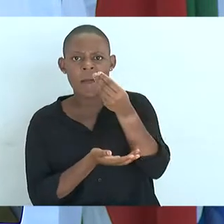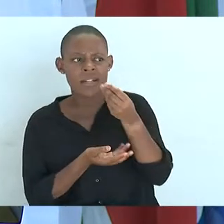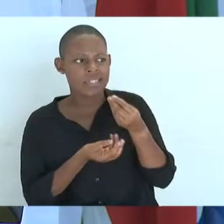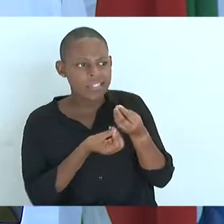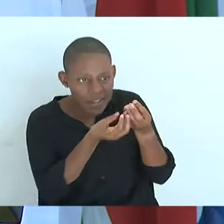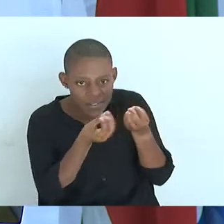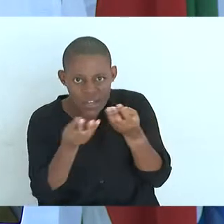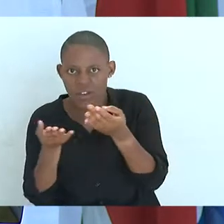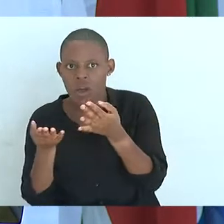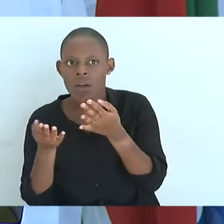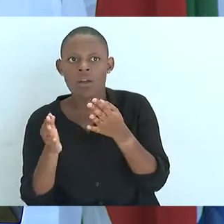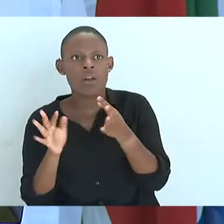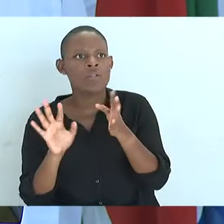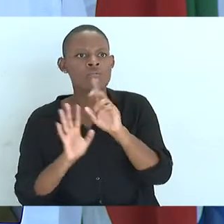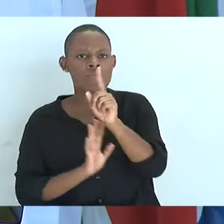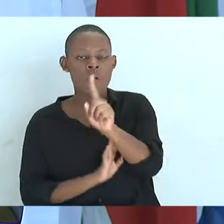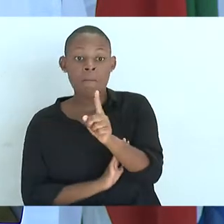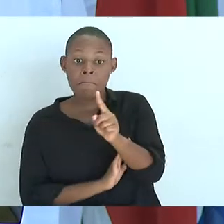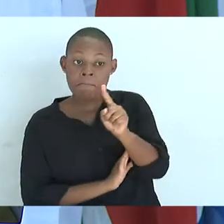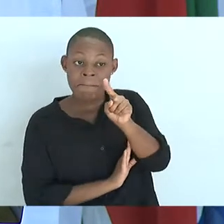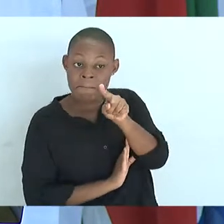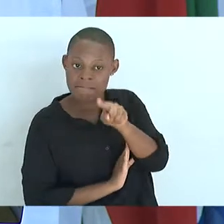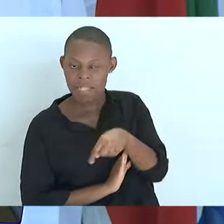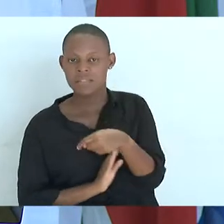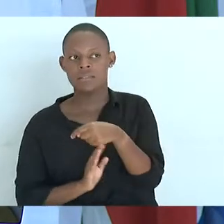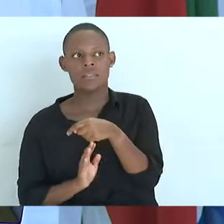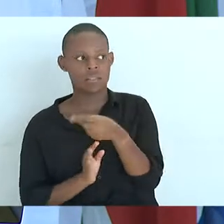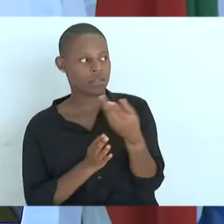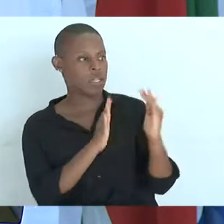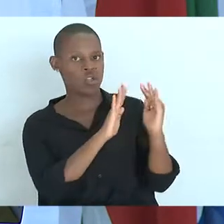development of our citizens?